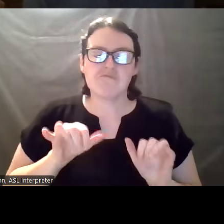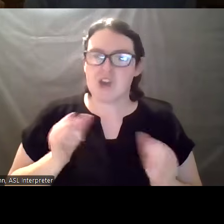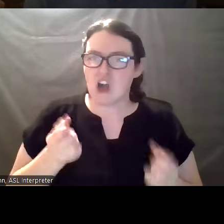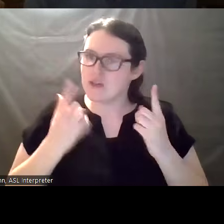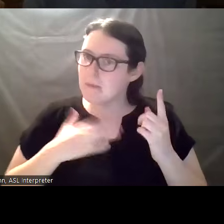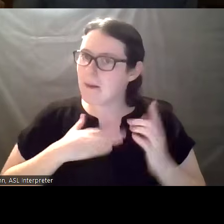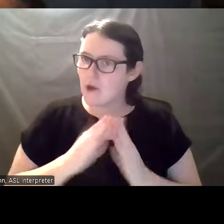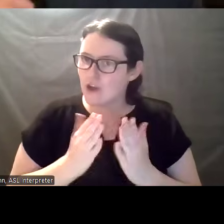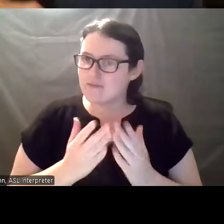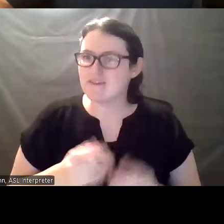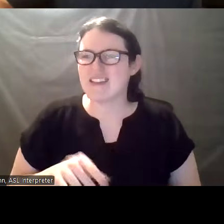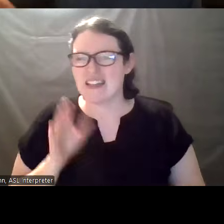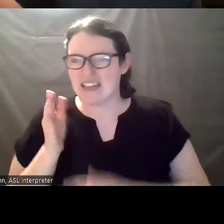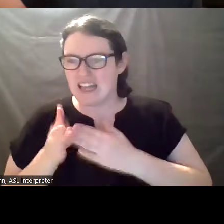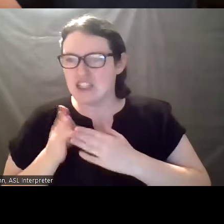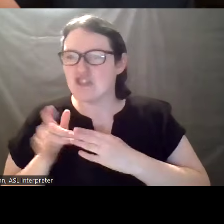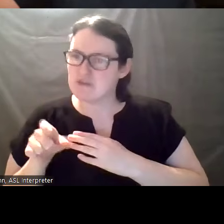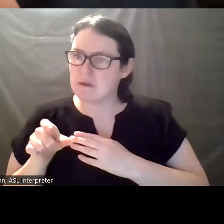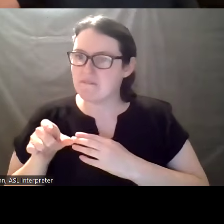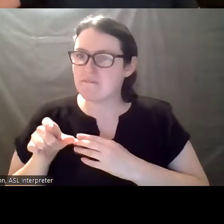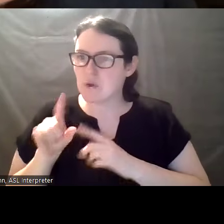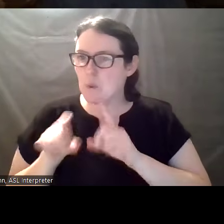then I should have some time for questions at the end.